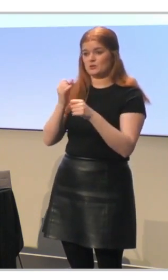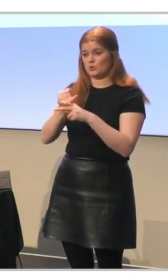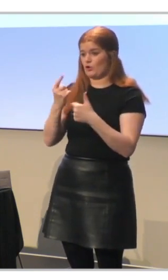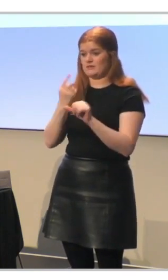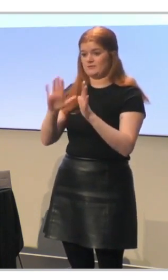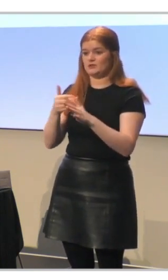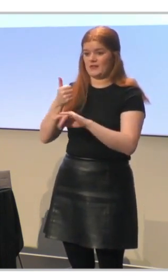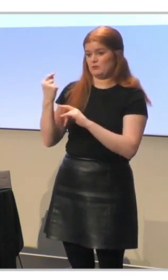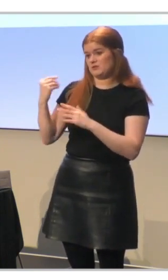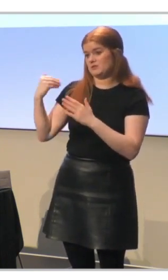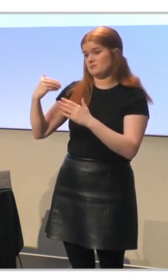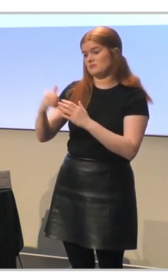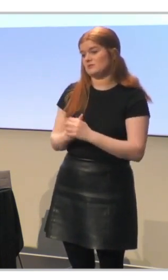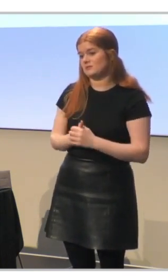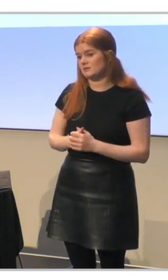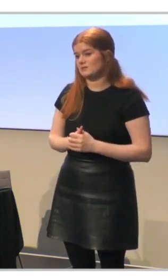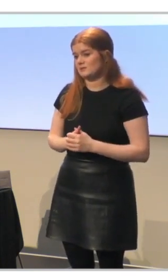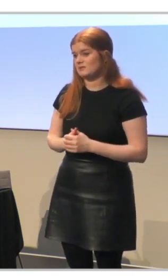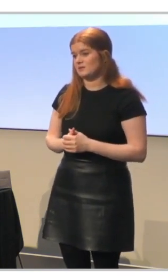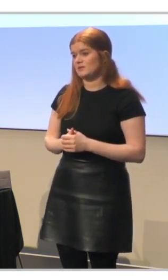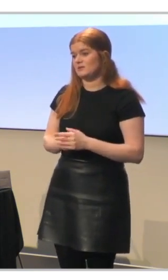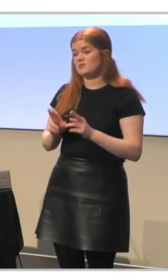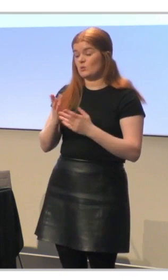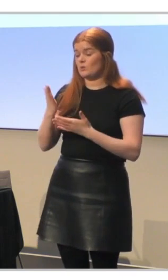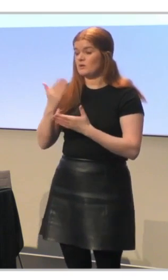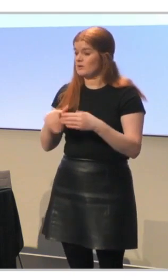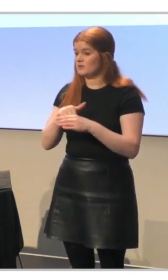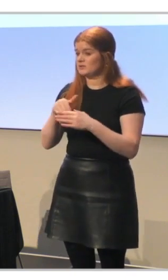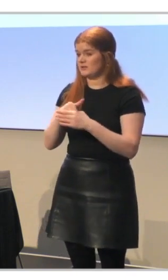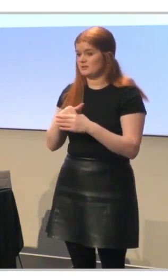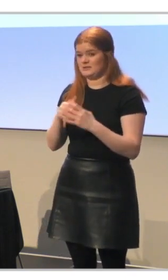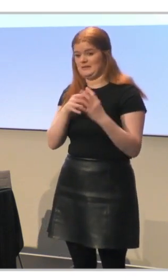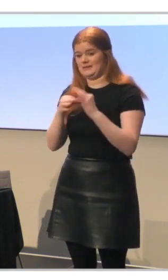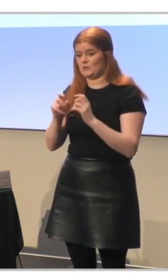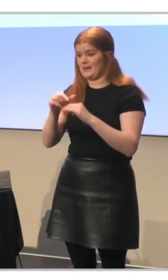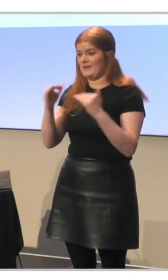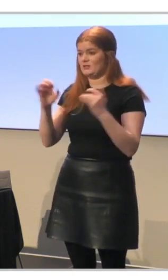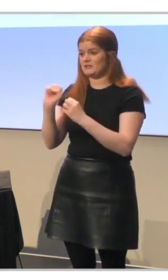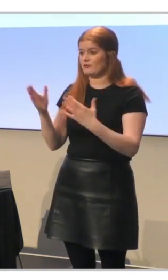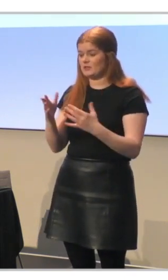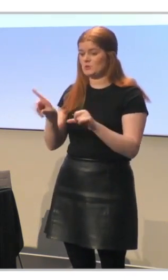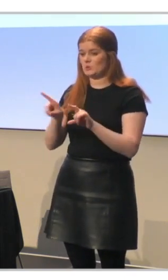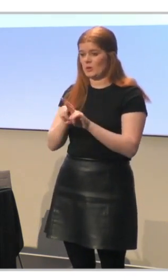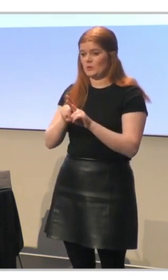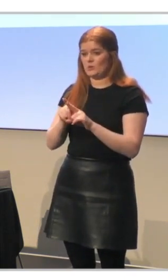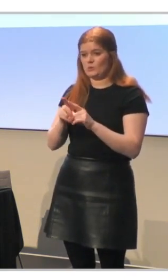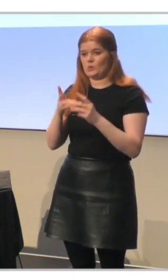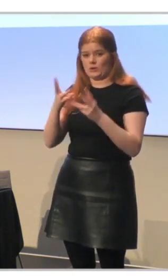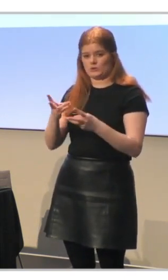recent times. And not being content with that level of delivery, we've also looked at other means of improving